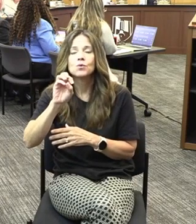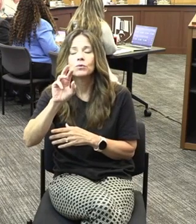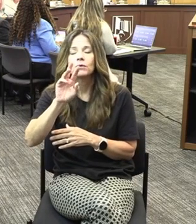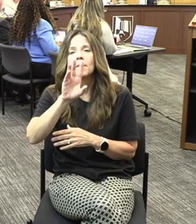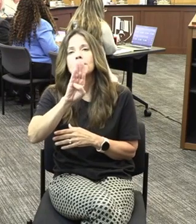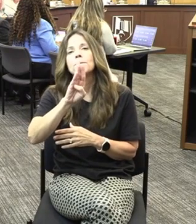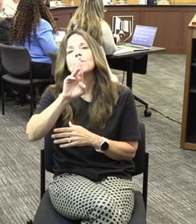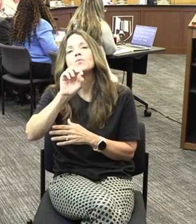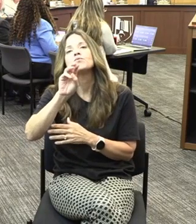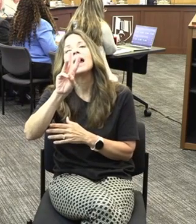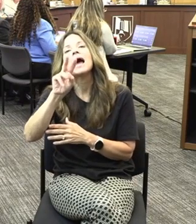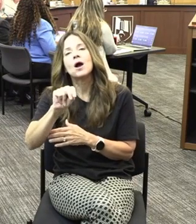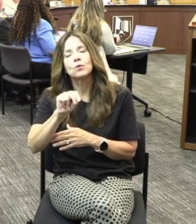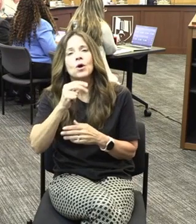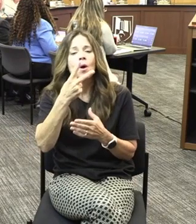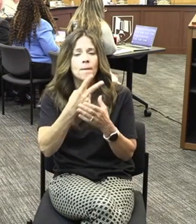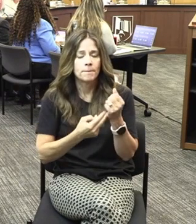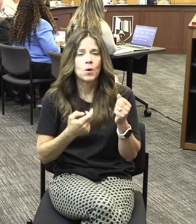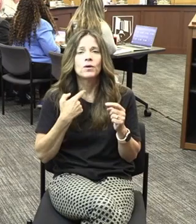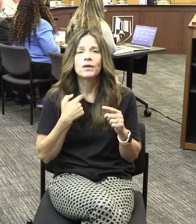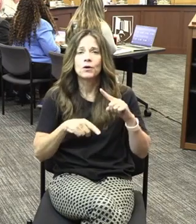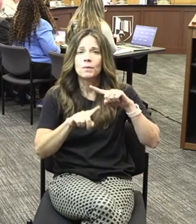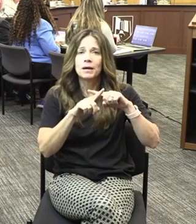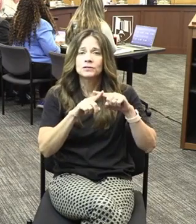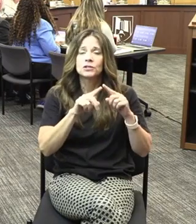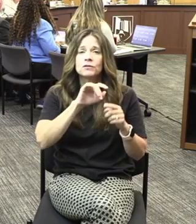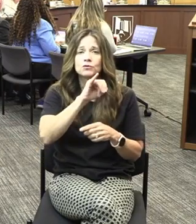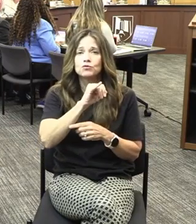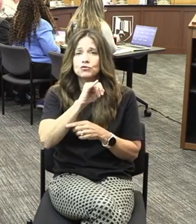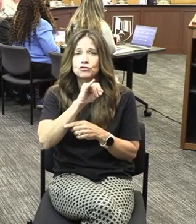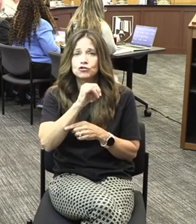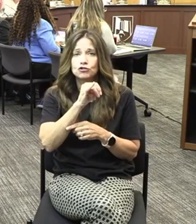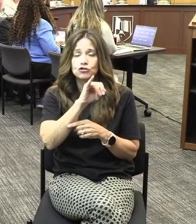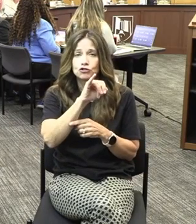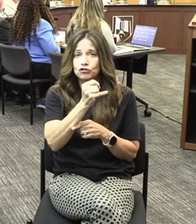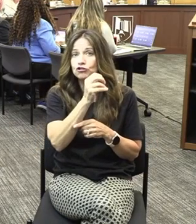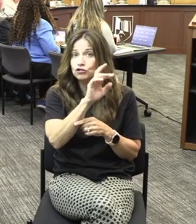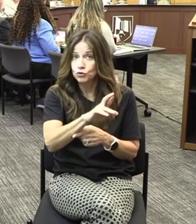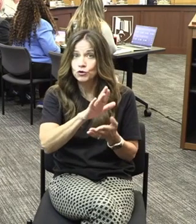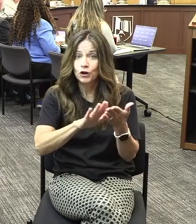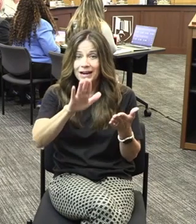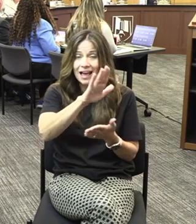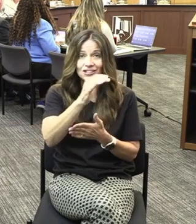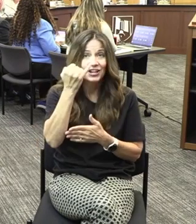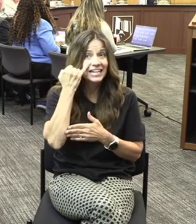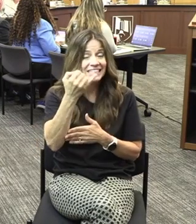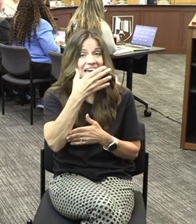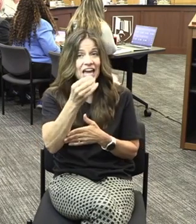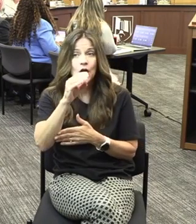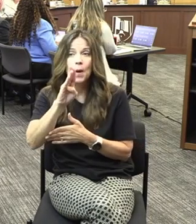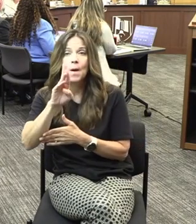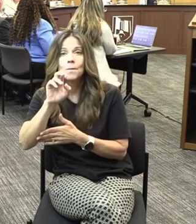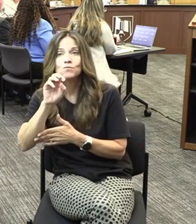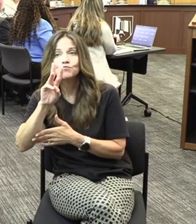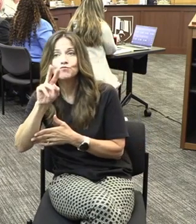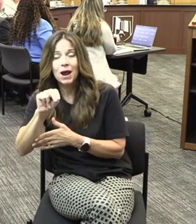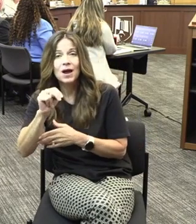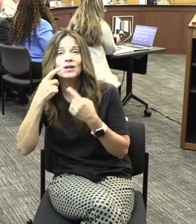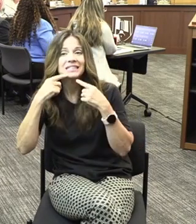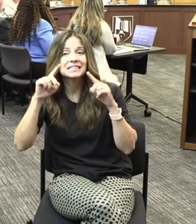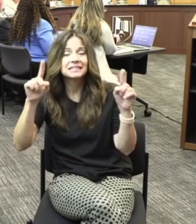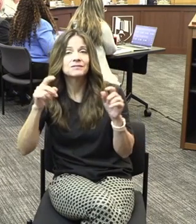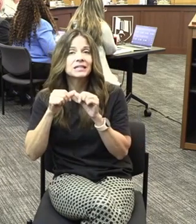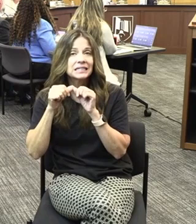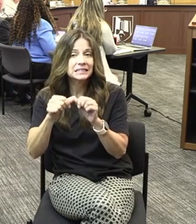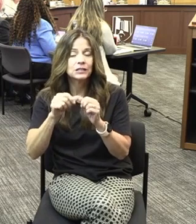Authorities credit Rainey Harper with being the father of the junior college idea, but to Stanley Brown belongs the distinction of having developed a successful and